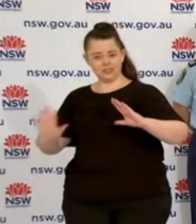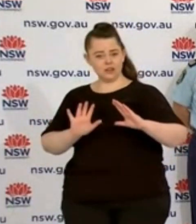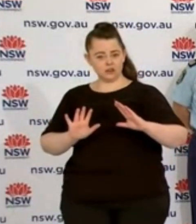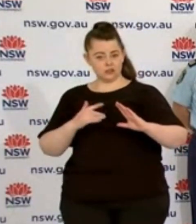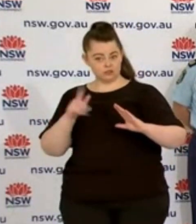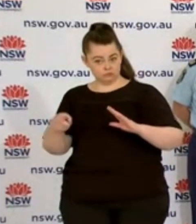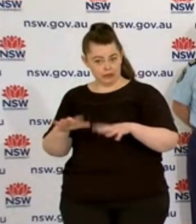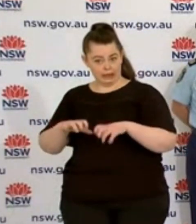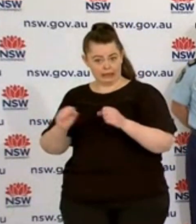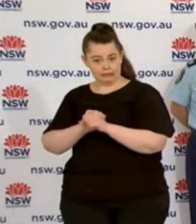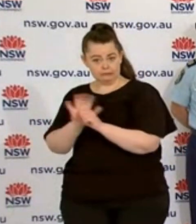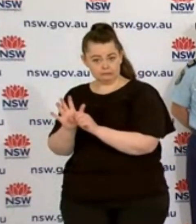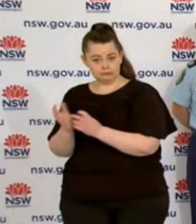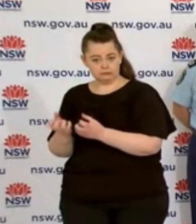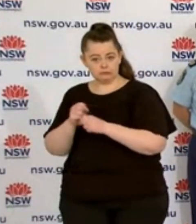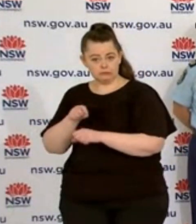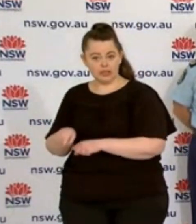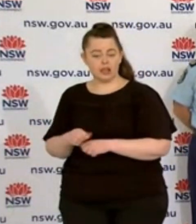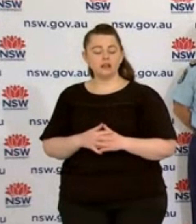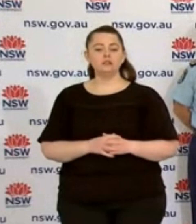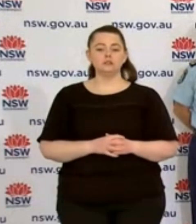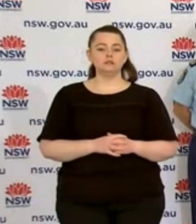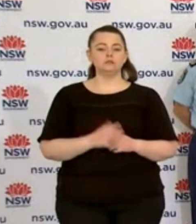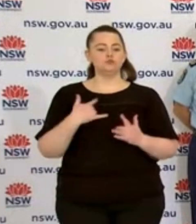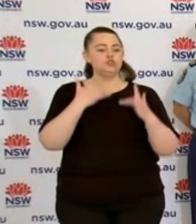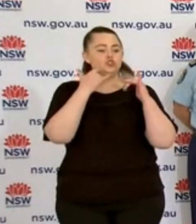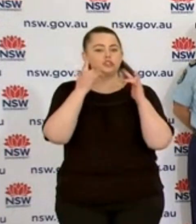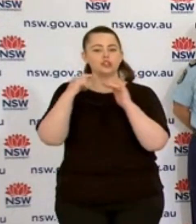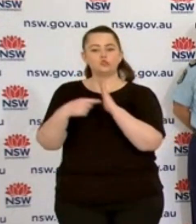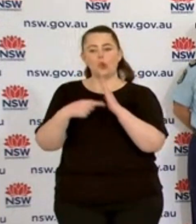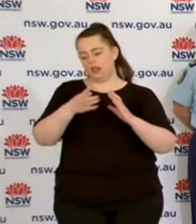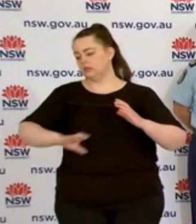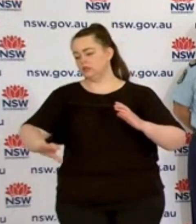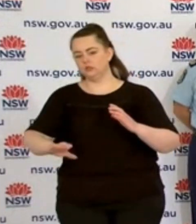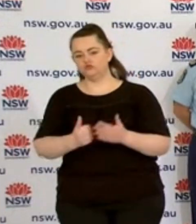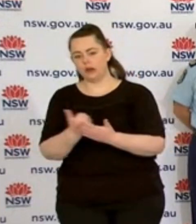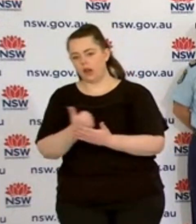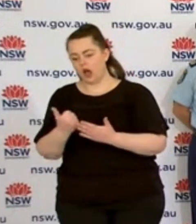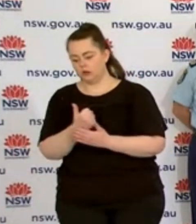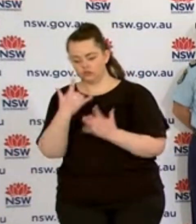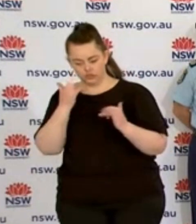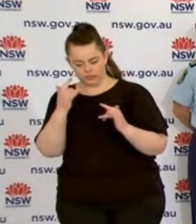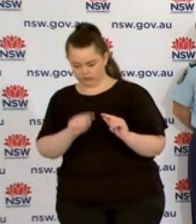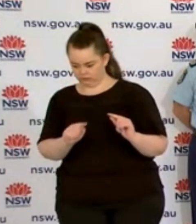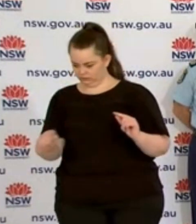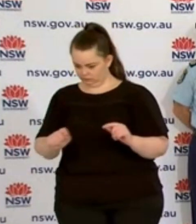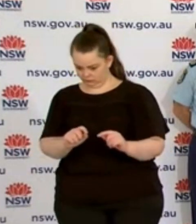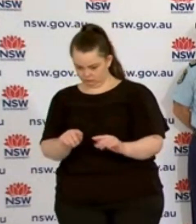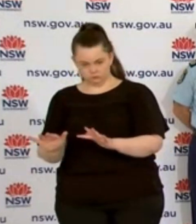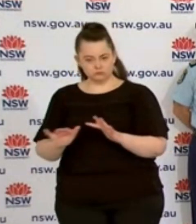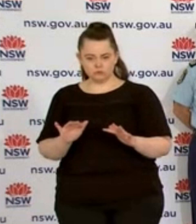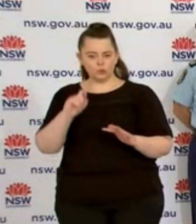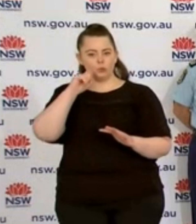are monitoring the sewage, and I just want to acknowledge the role of local councils in assisting us with that. So we will keep the community updated if there is